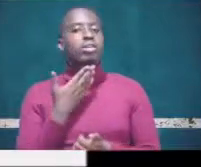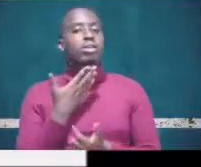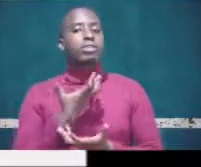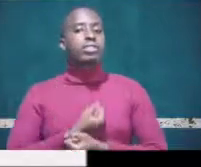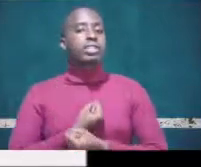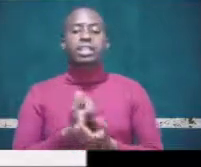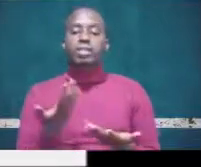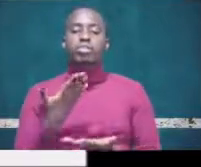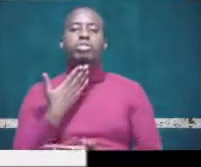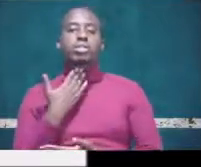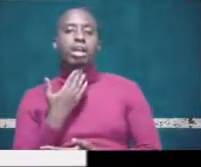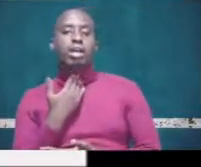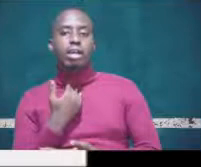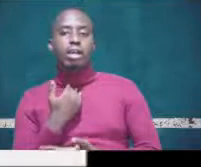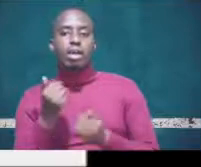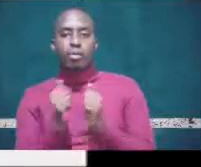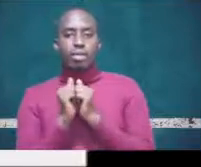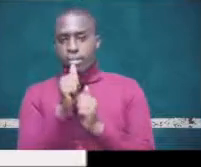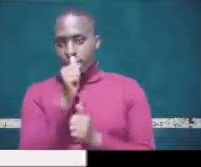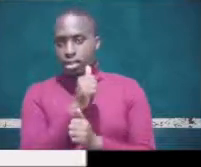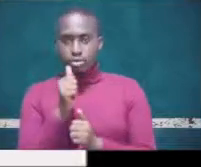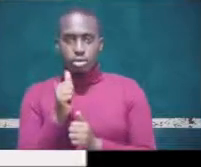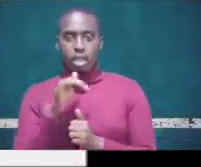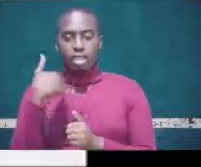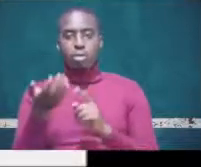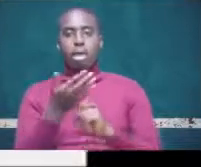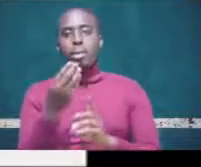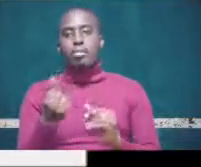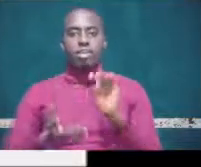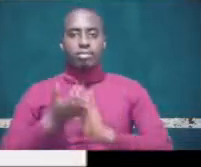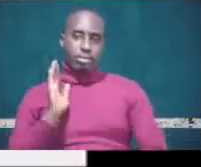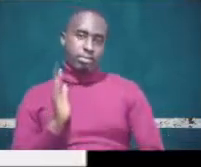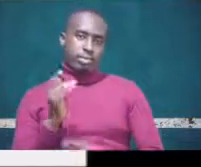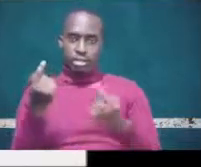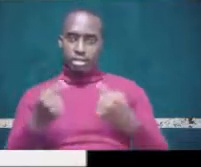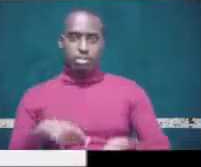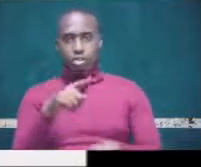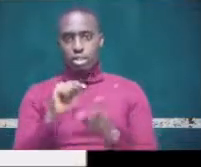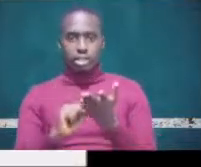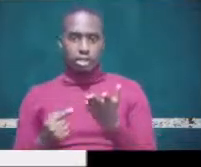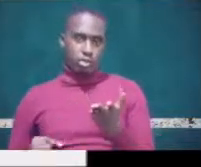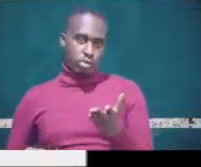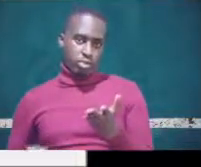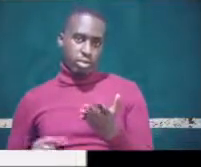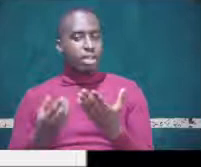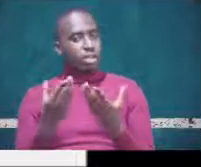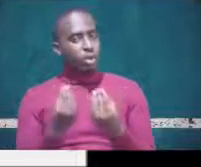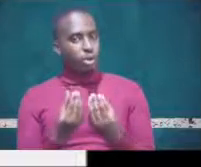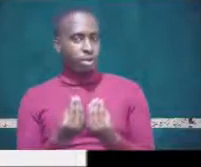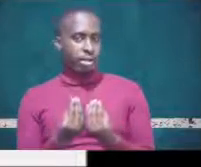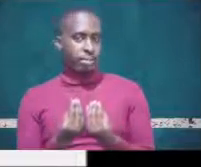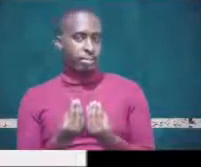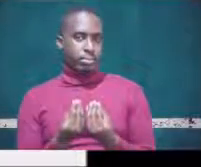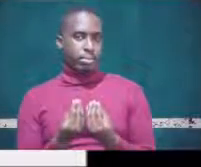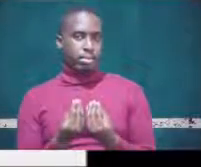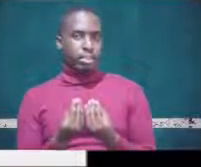have, that you want, with the password, whatever, then you get the money very fast. It counts. That is technology. It simplifies